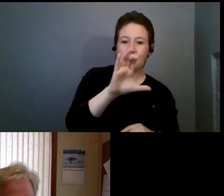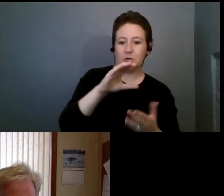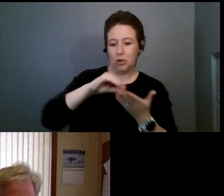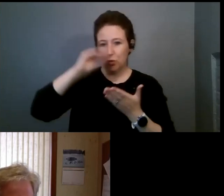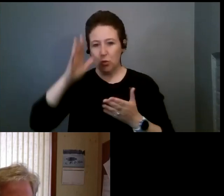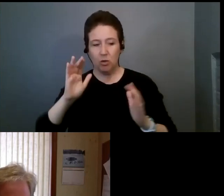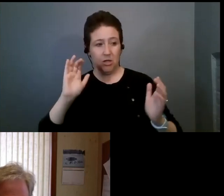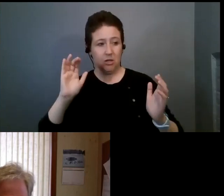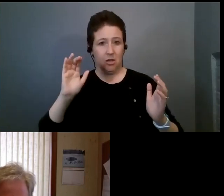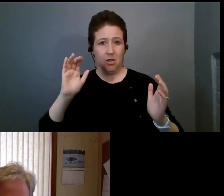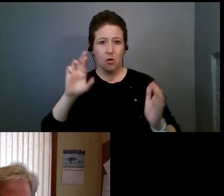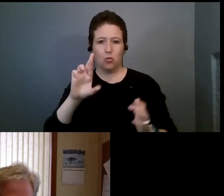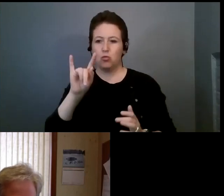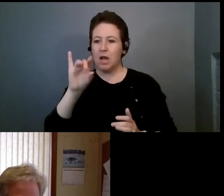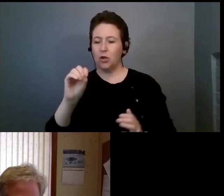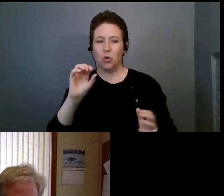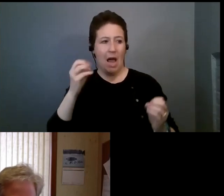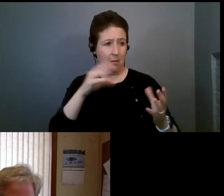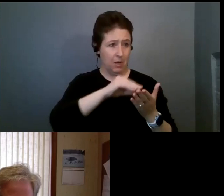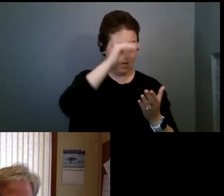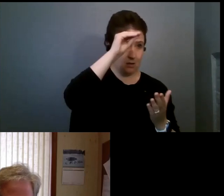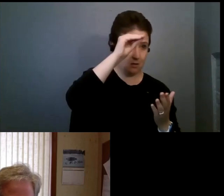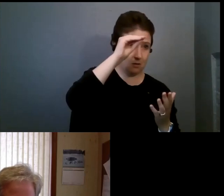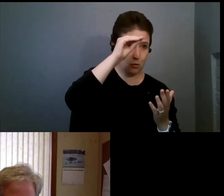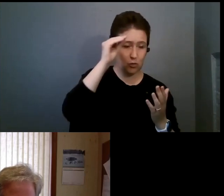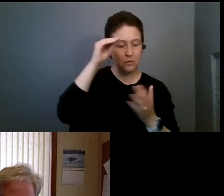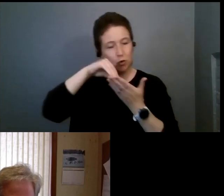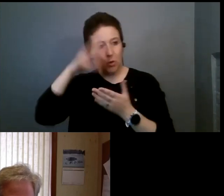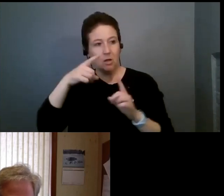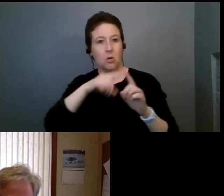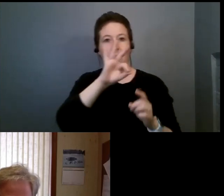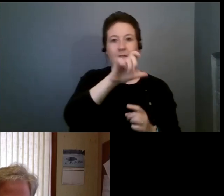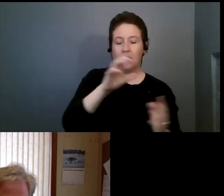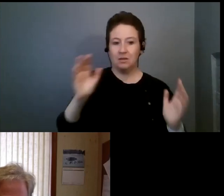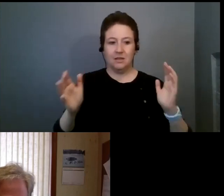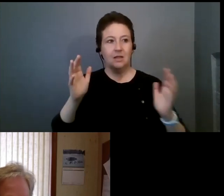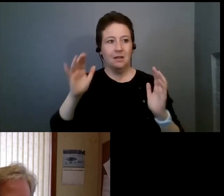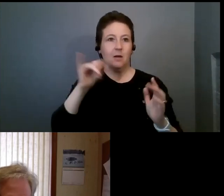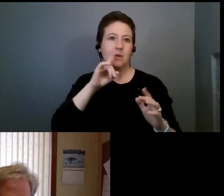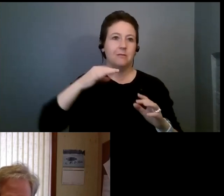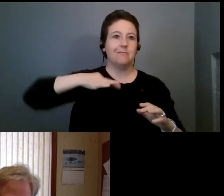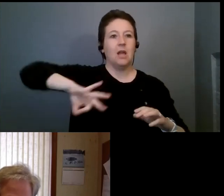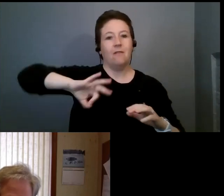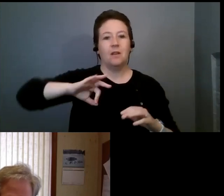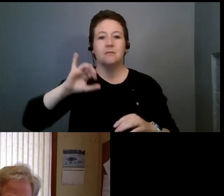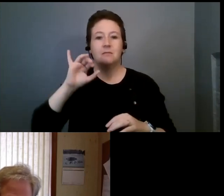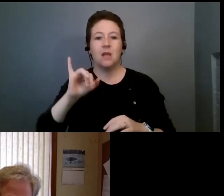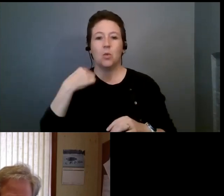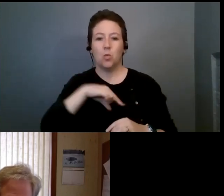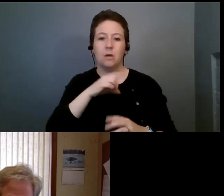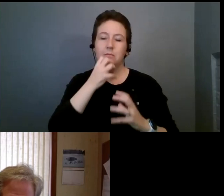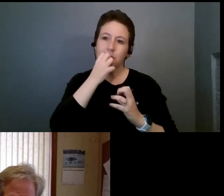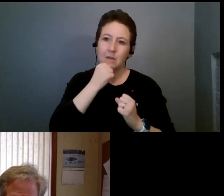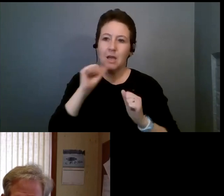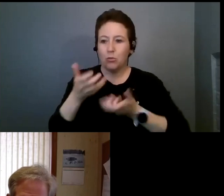get that personal instruction and that connection that kind of is a hallmark of St. Ambrose education. But I would